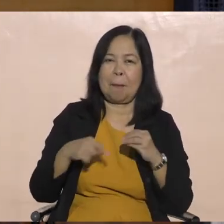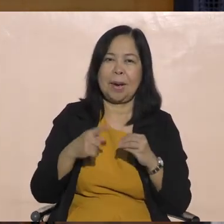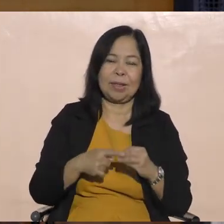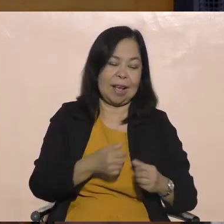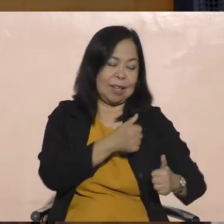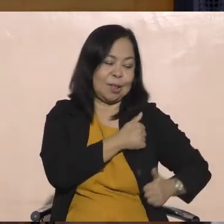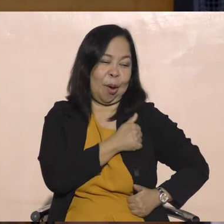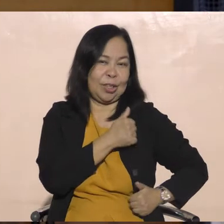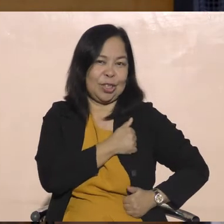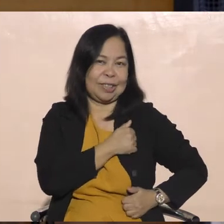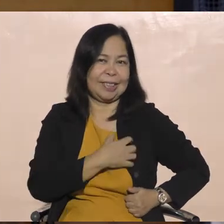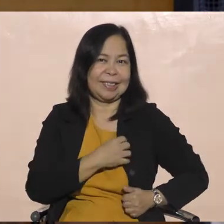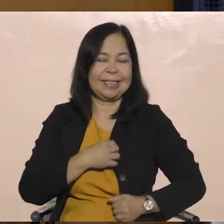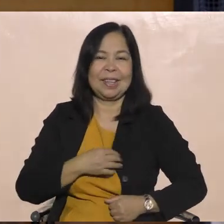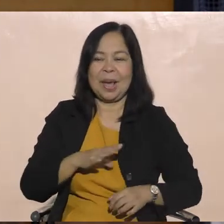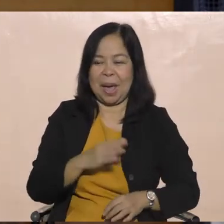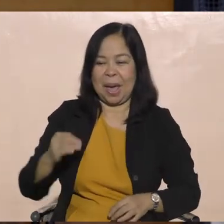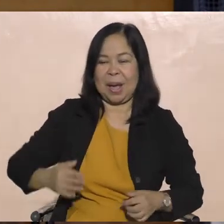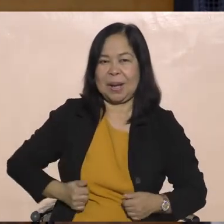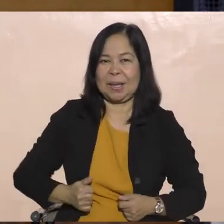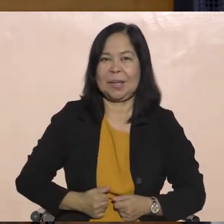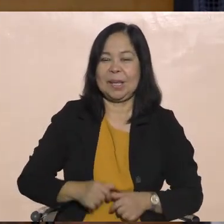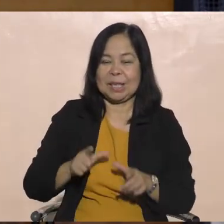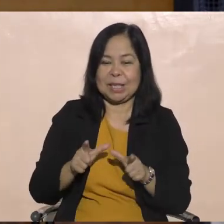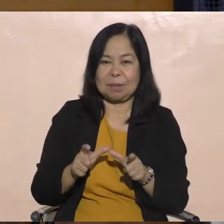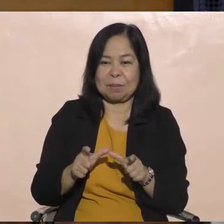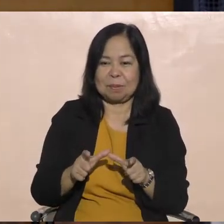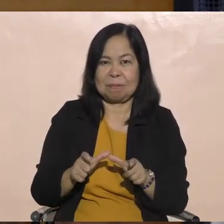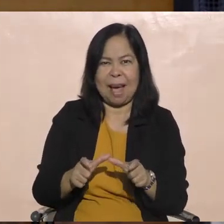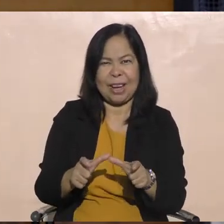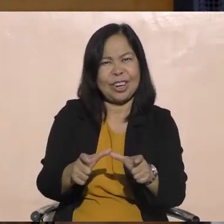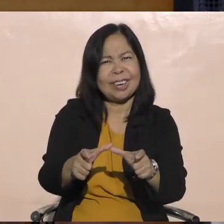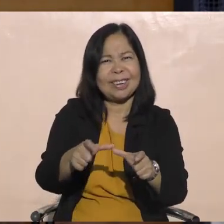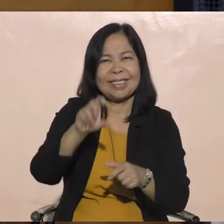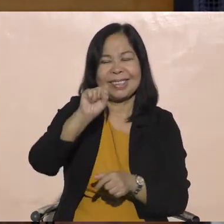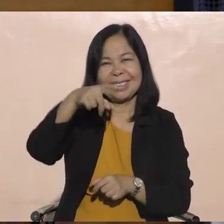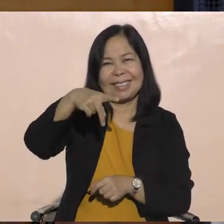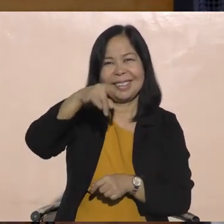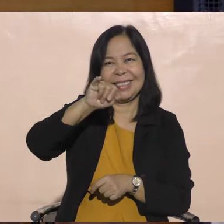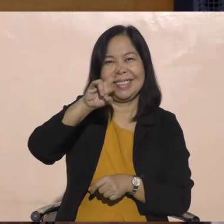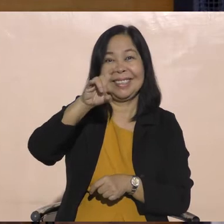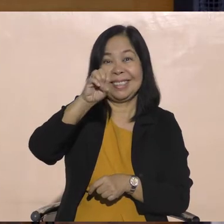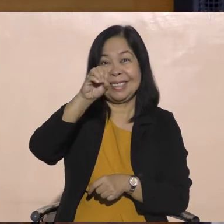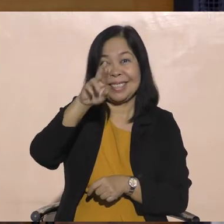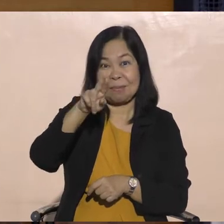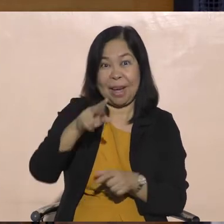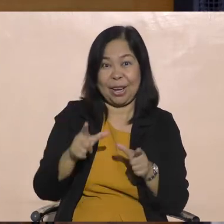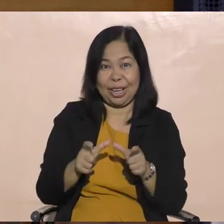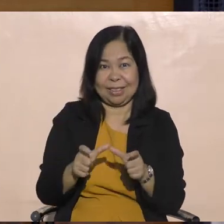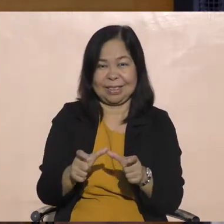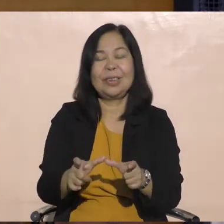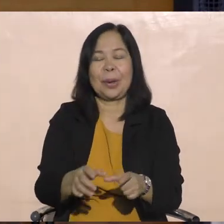soldier and a spider. I know that some of you have heard this story, but let me share it to you today, mga kaigsunan.